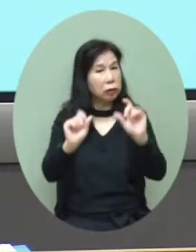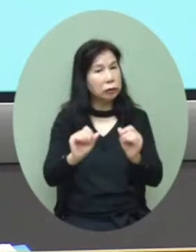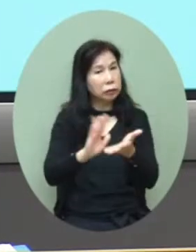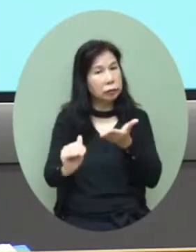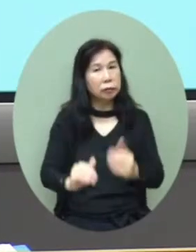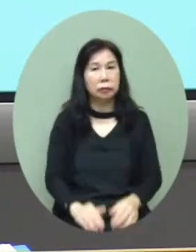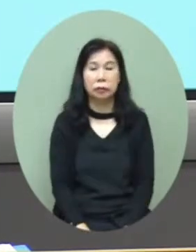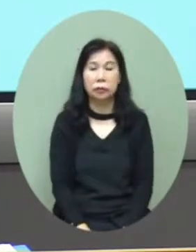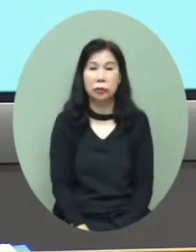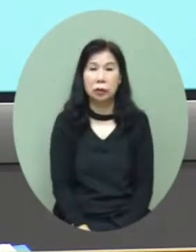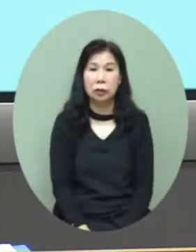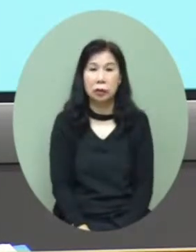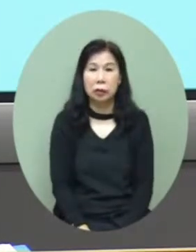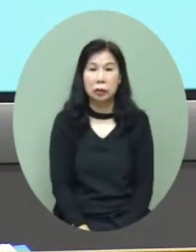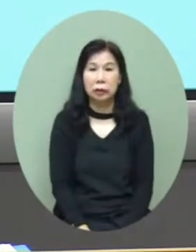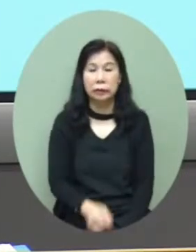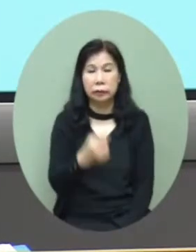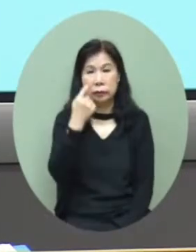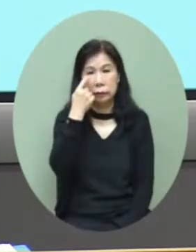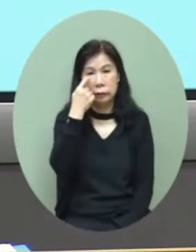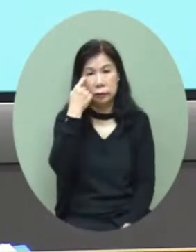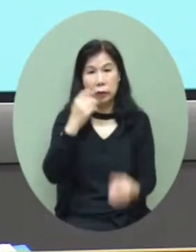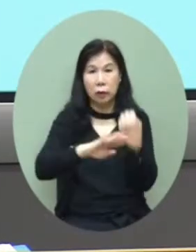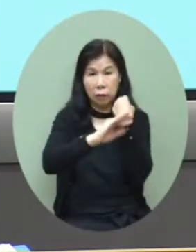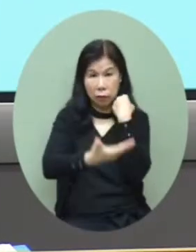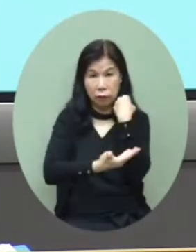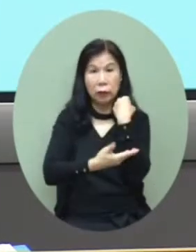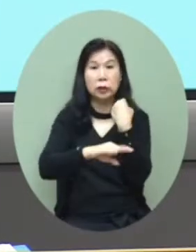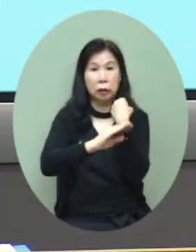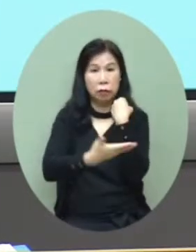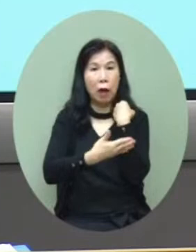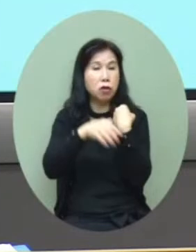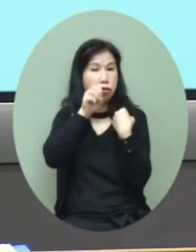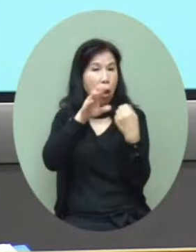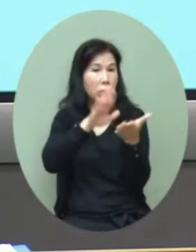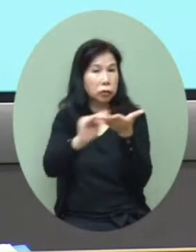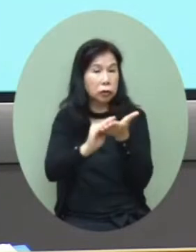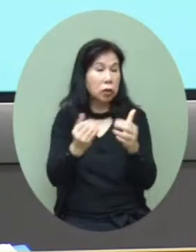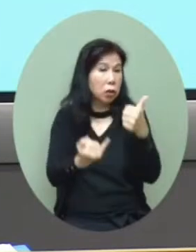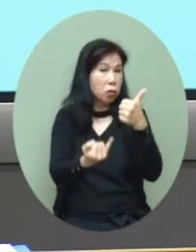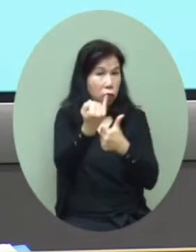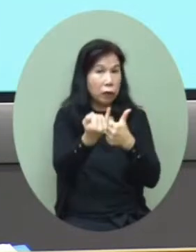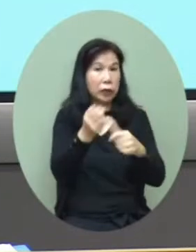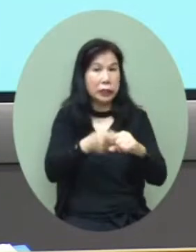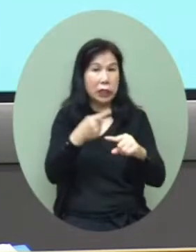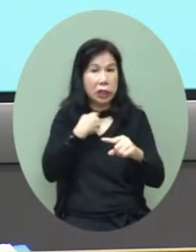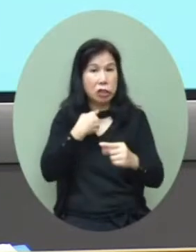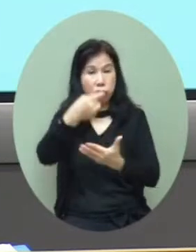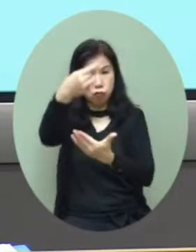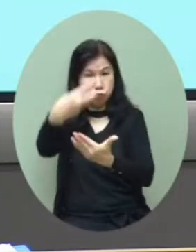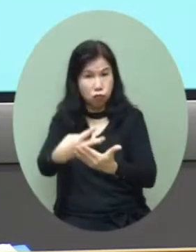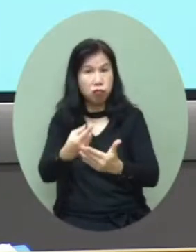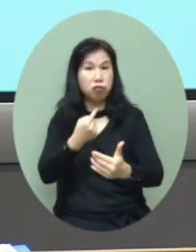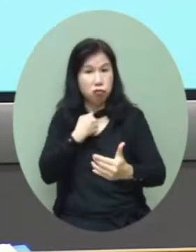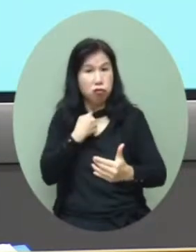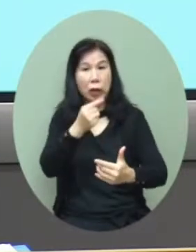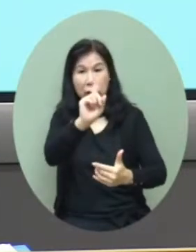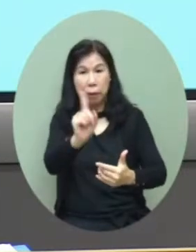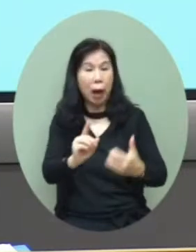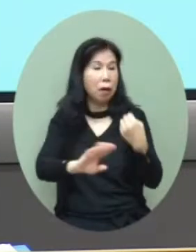If they are in breach of the requirements, we would take follow-up actions and find out the